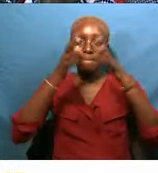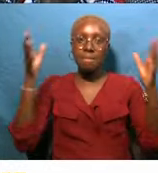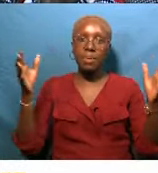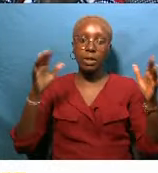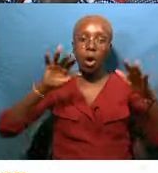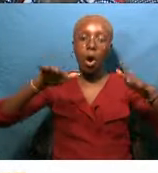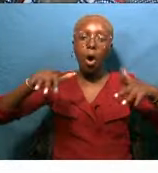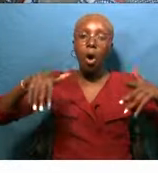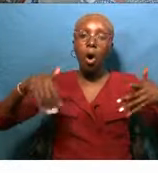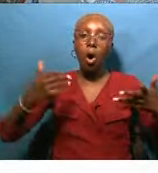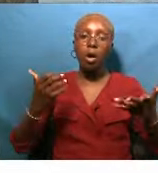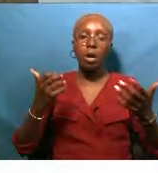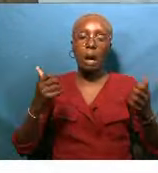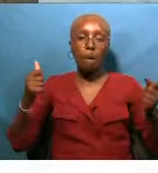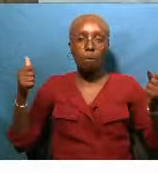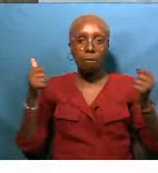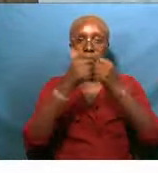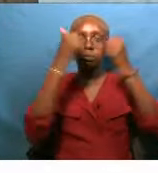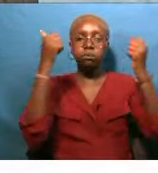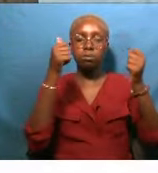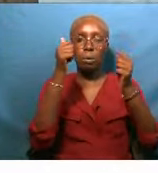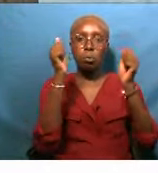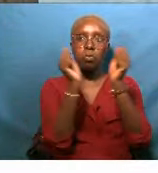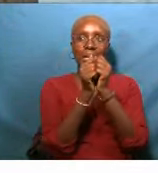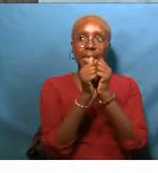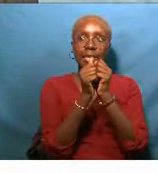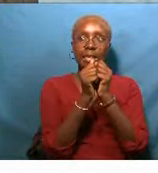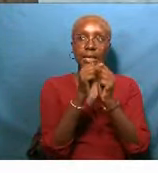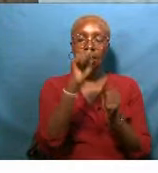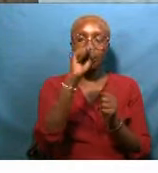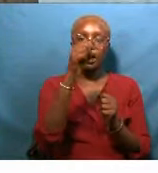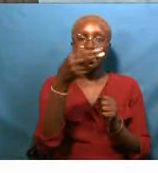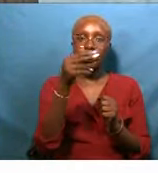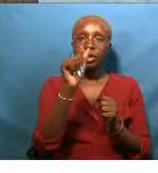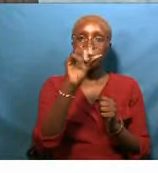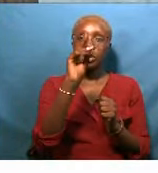of a truck? And one of the daughters